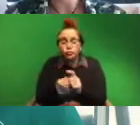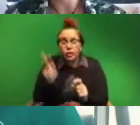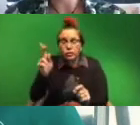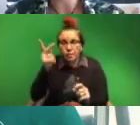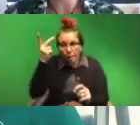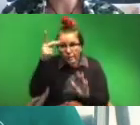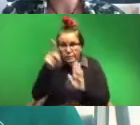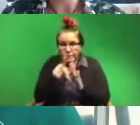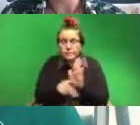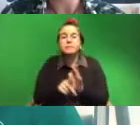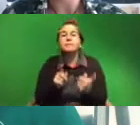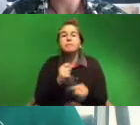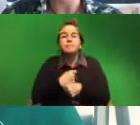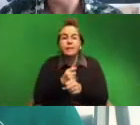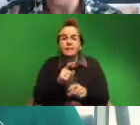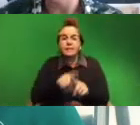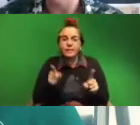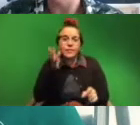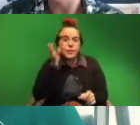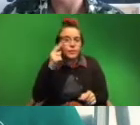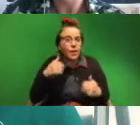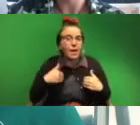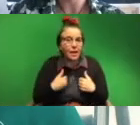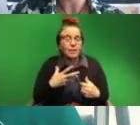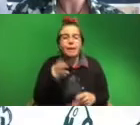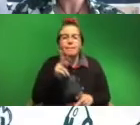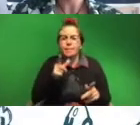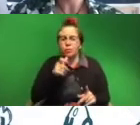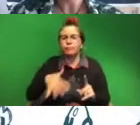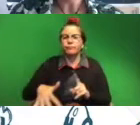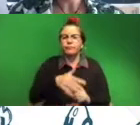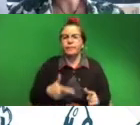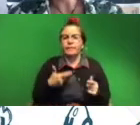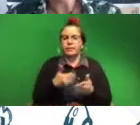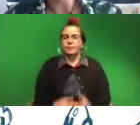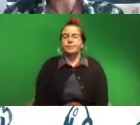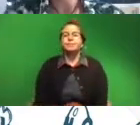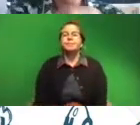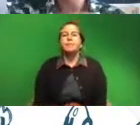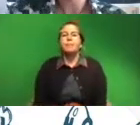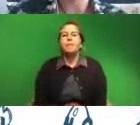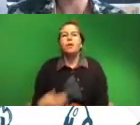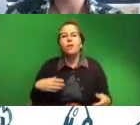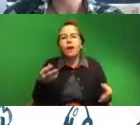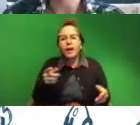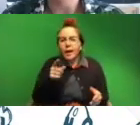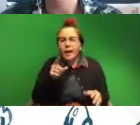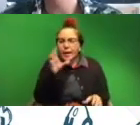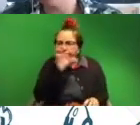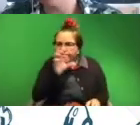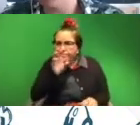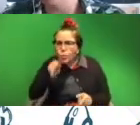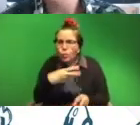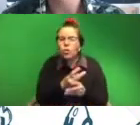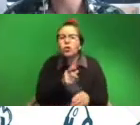in the future for these animals and the people who live with them. So I get to explore the world. I get to do a whole bunch